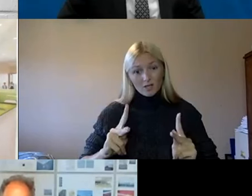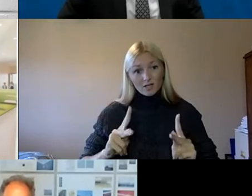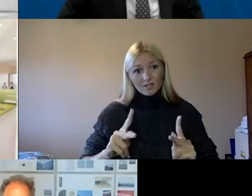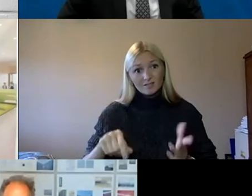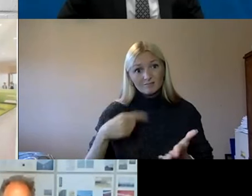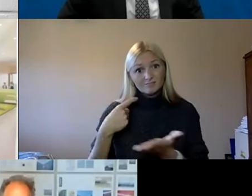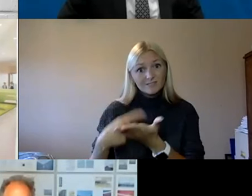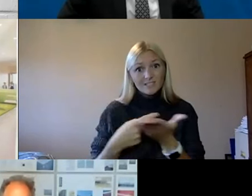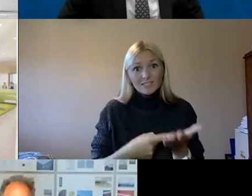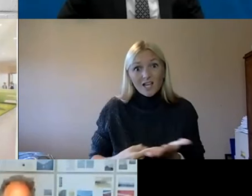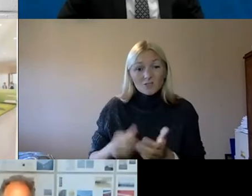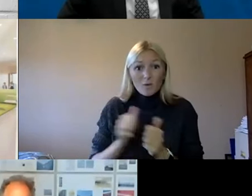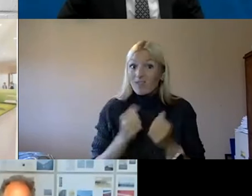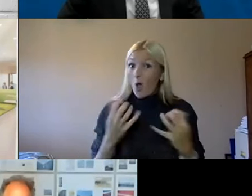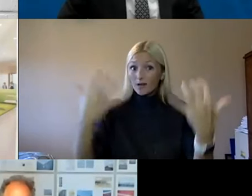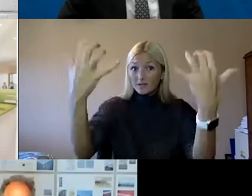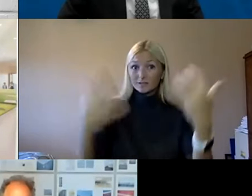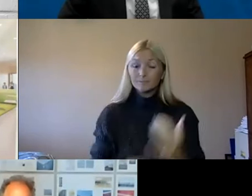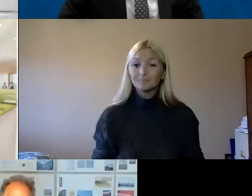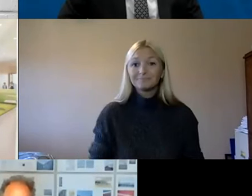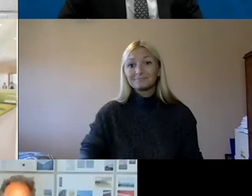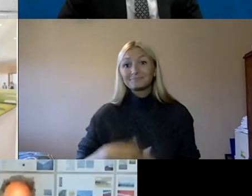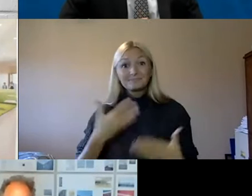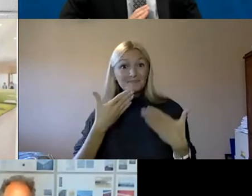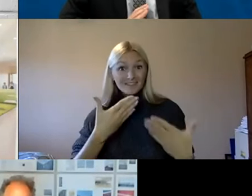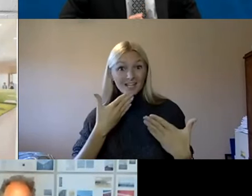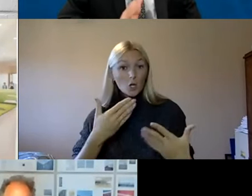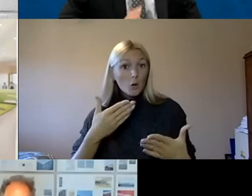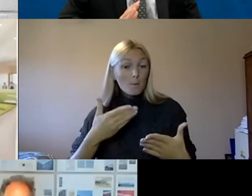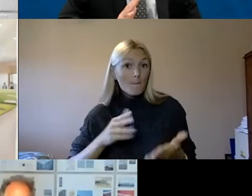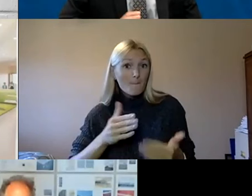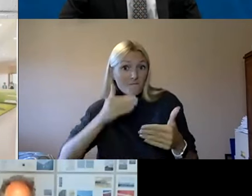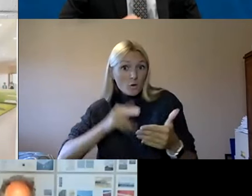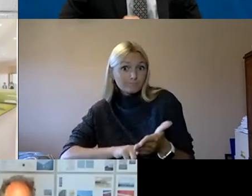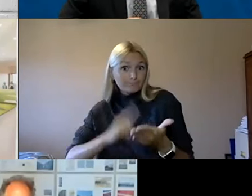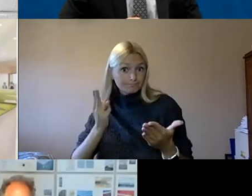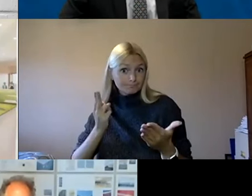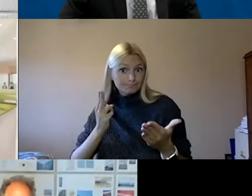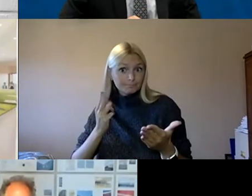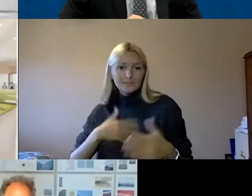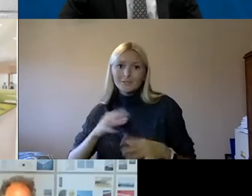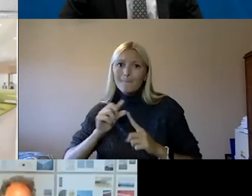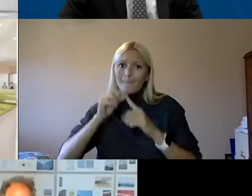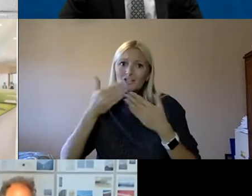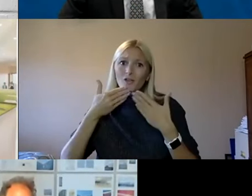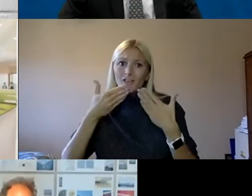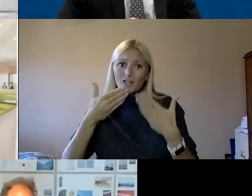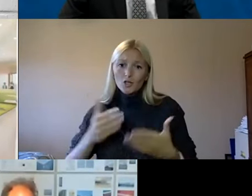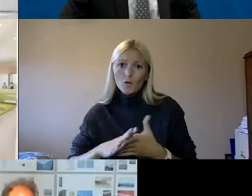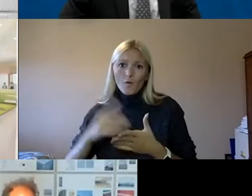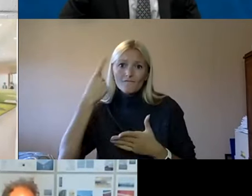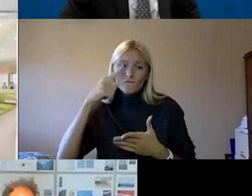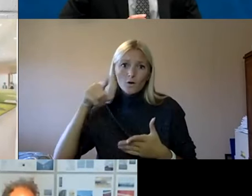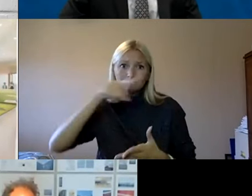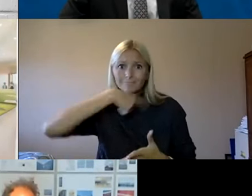talk to your audience there. Well, thank you. And before we sign off, just really a very special thank you to all of